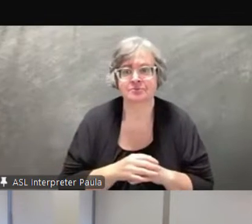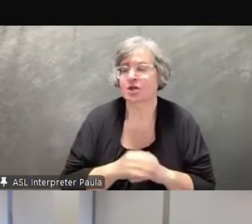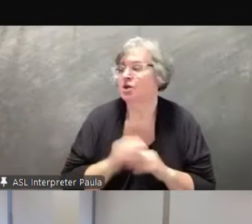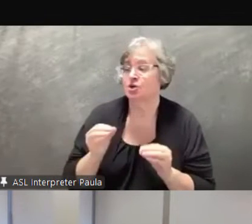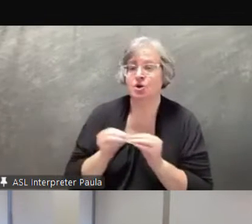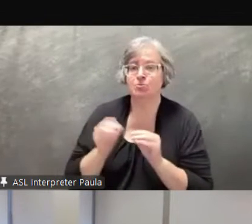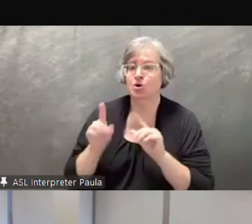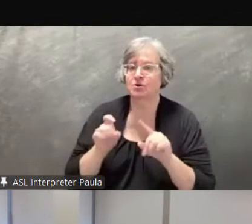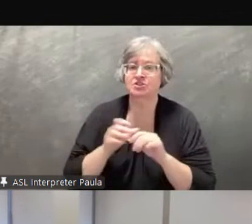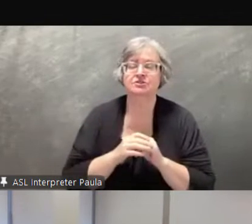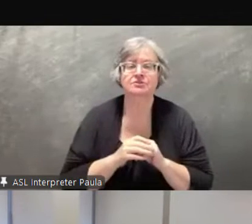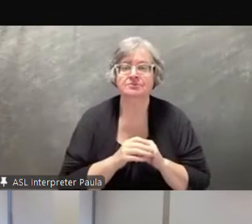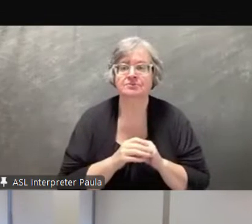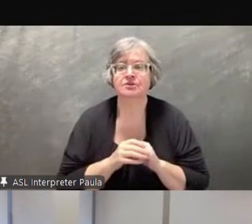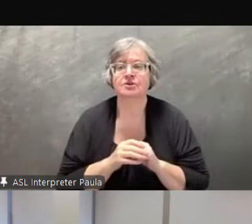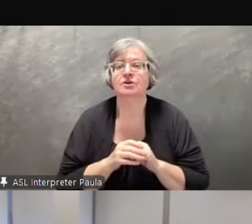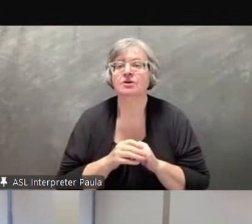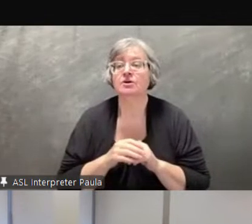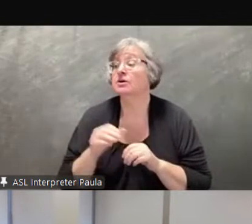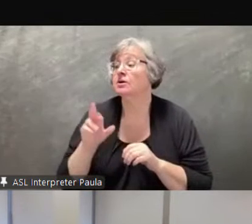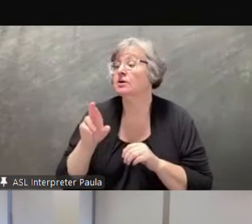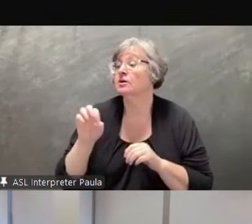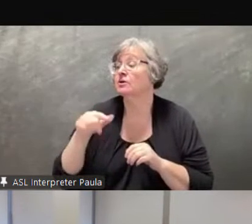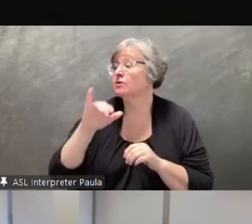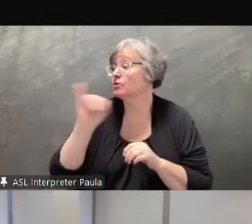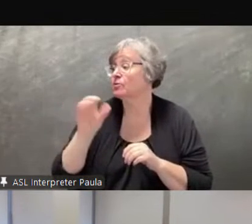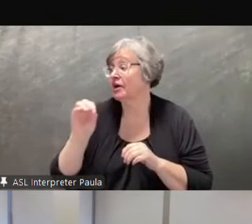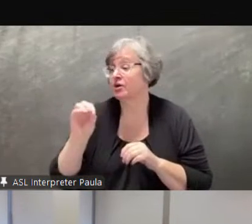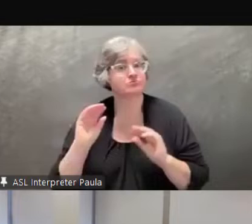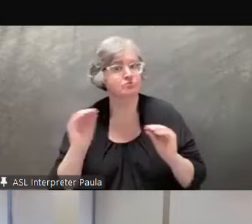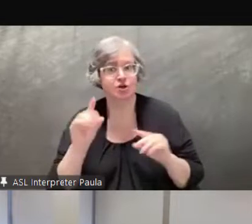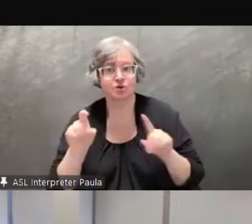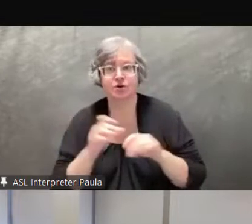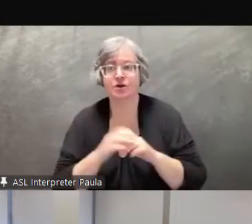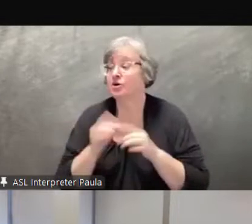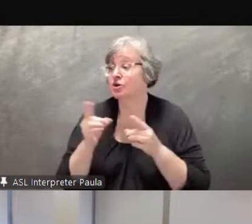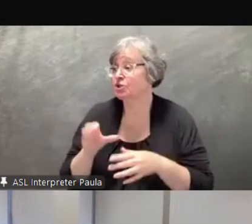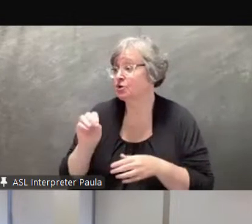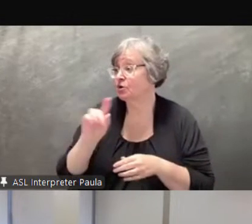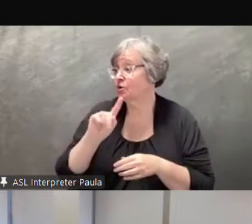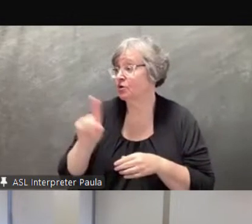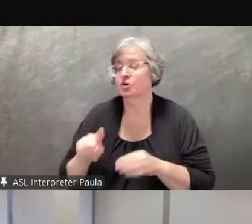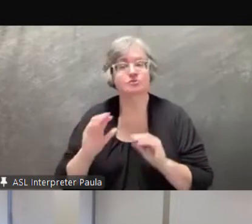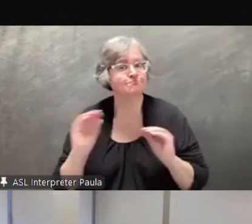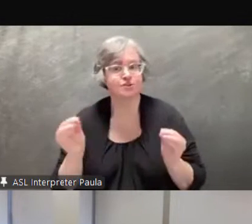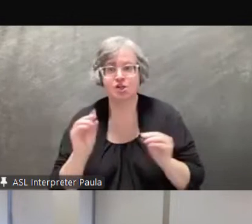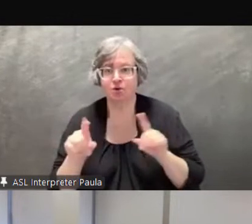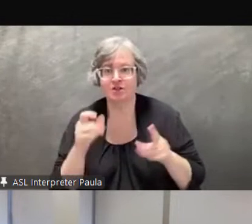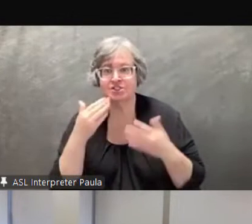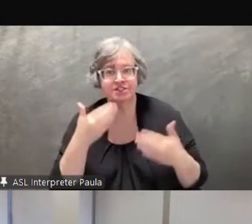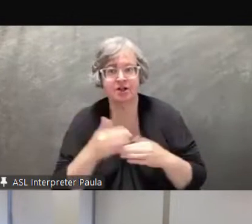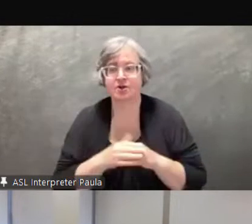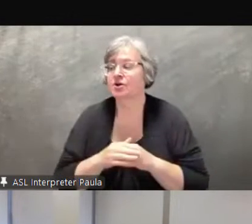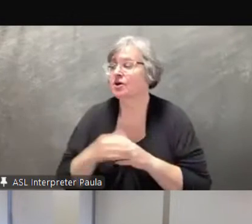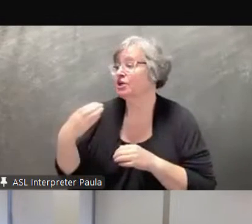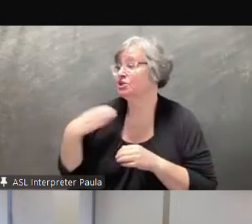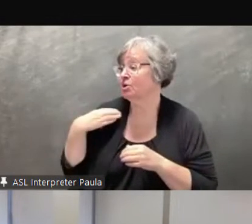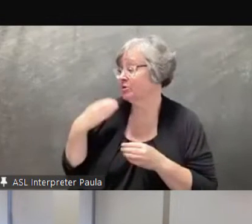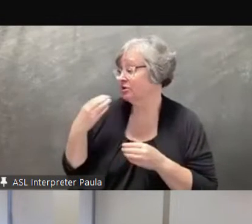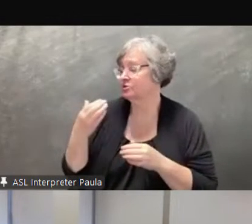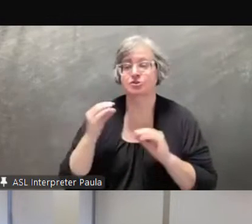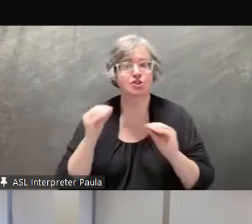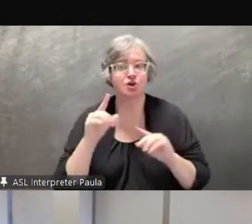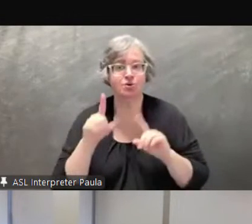no further questions. Director Raquel? No questions. Director Ortiz? No questions. Thank you. Chairman Barclay?